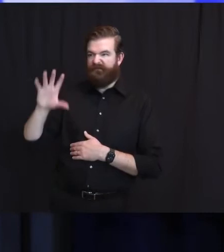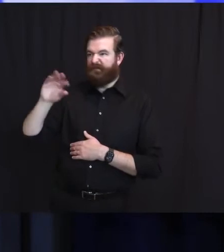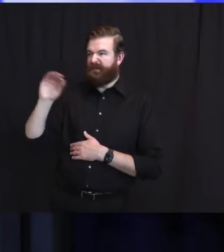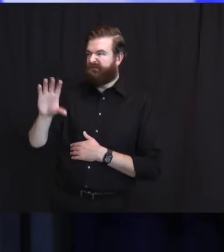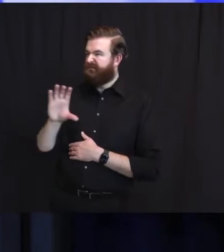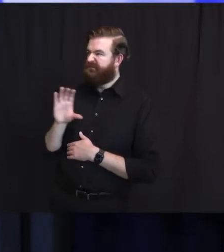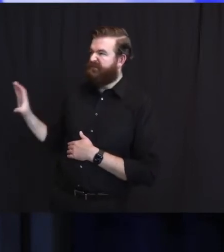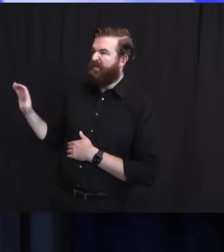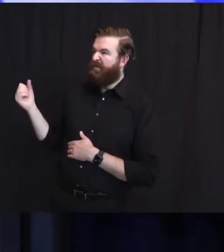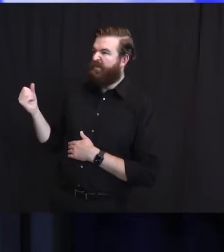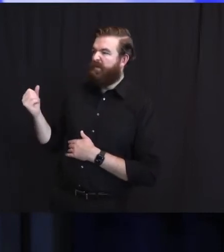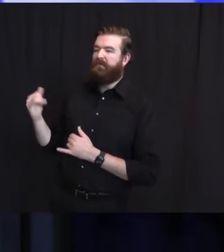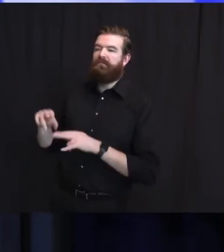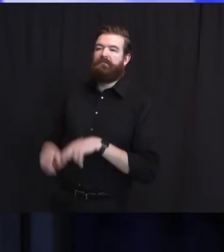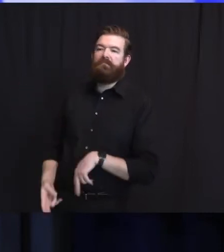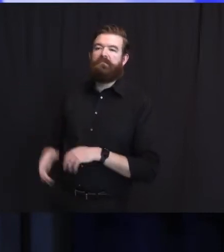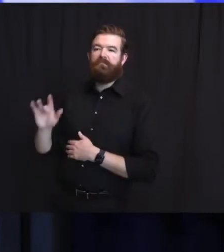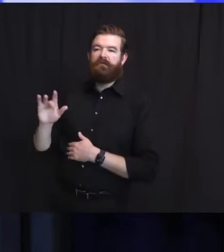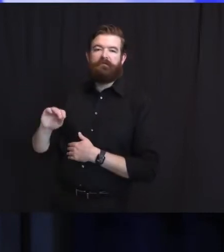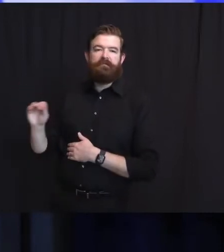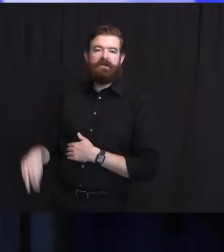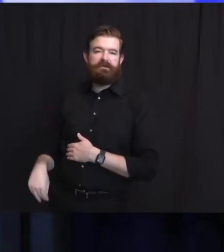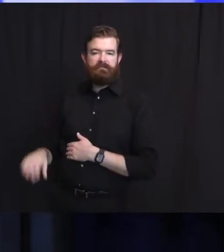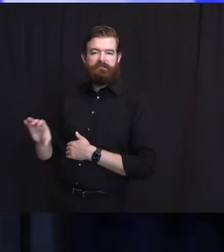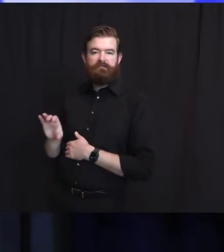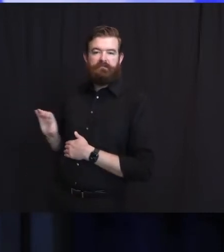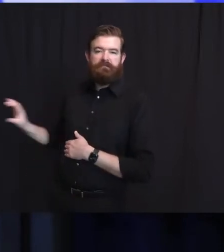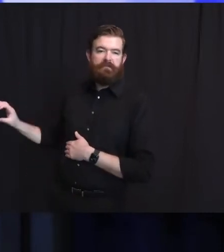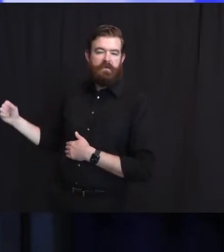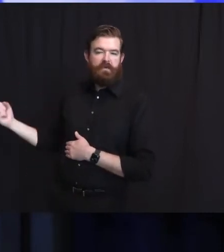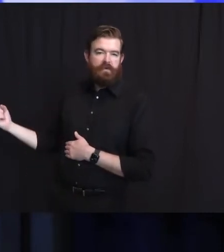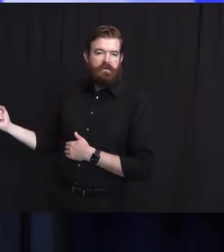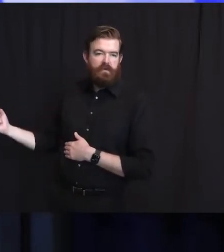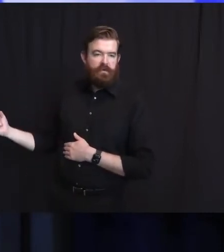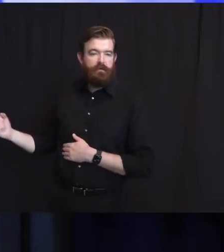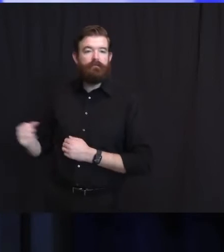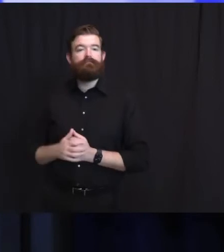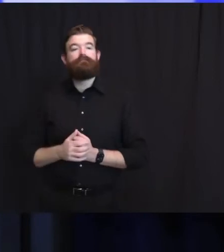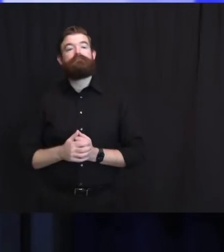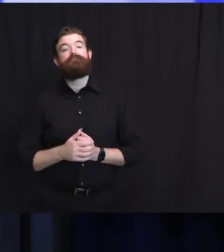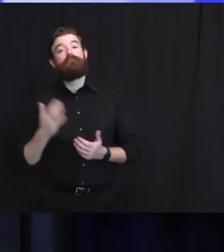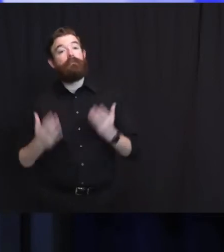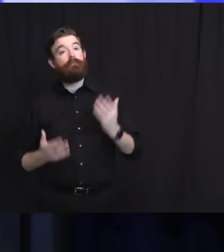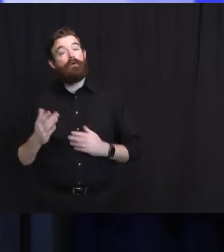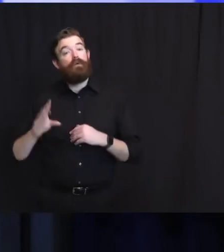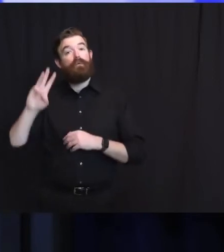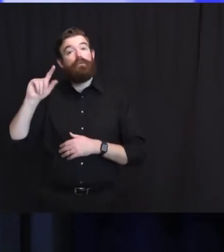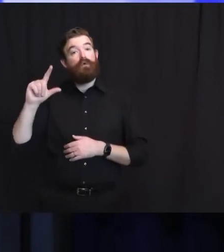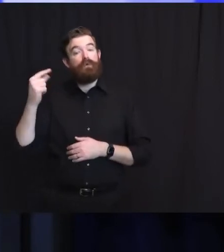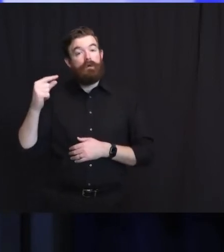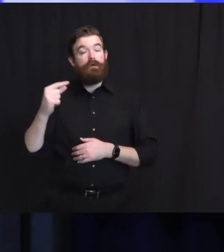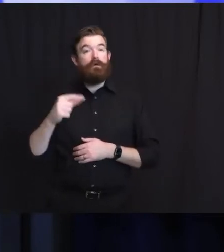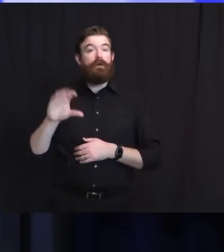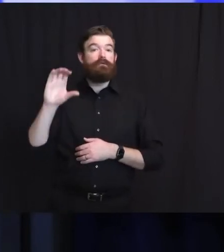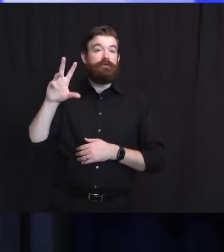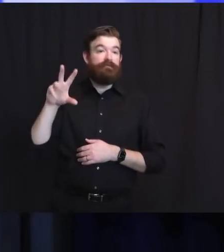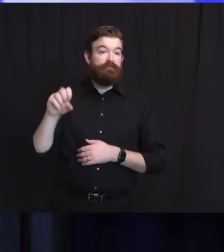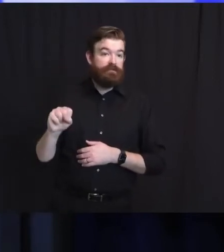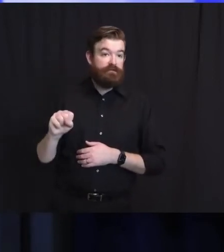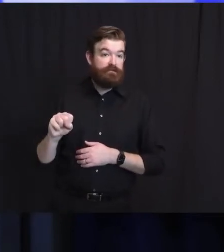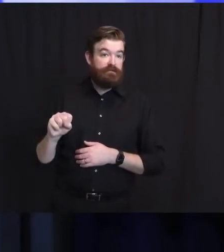of the next 2 weeks, that Walgreens and CVS would likely be able to schedule and host clinics more quickly. And so the state